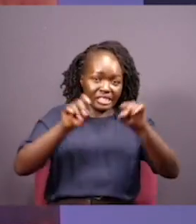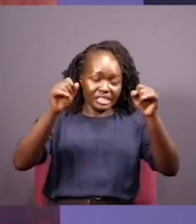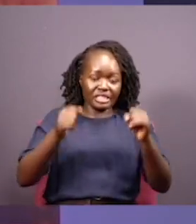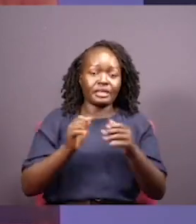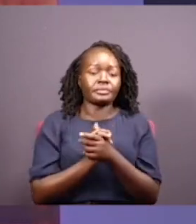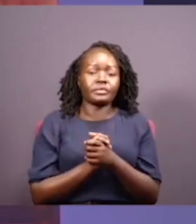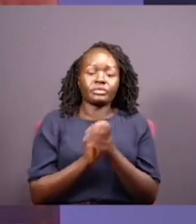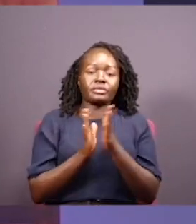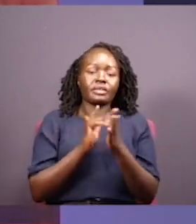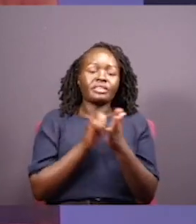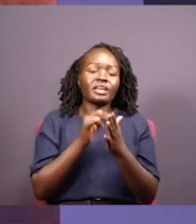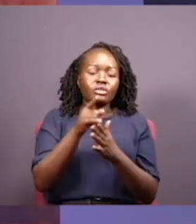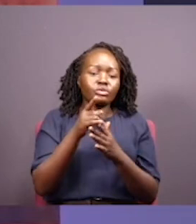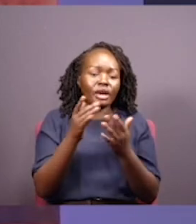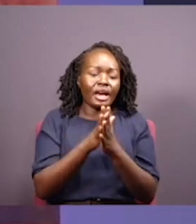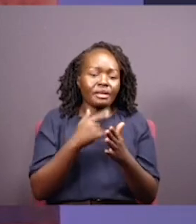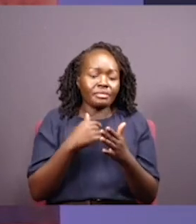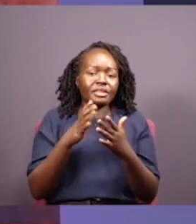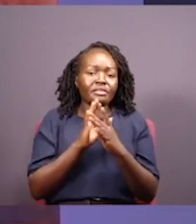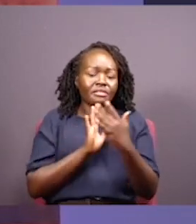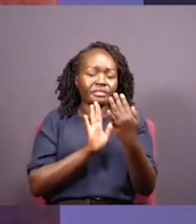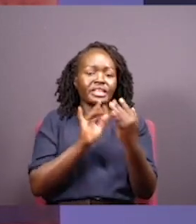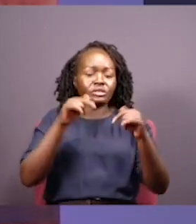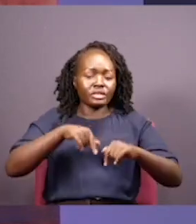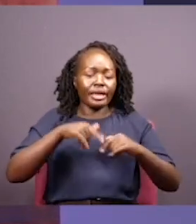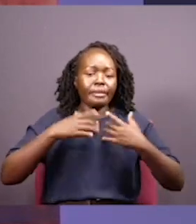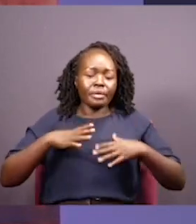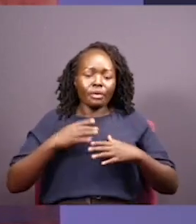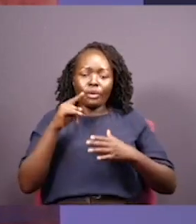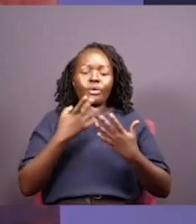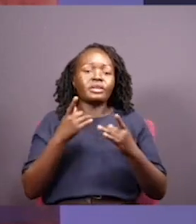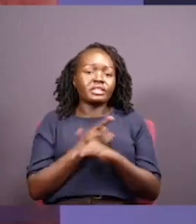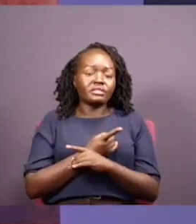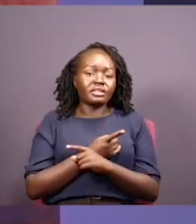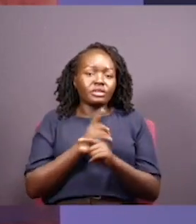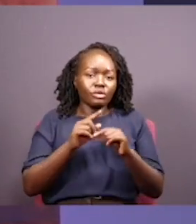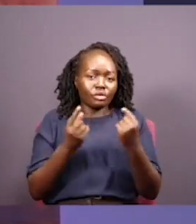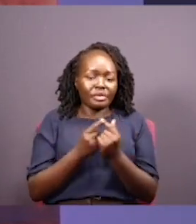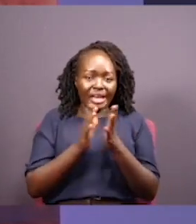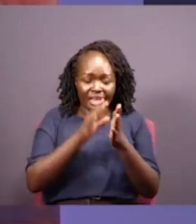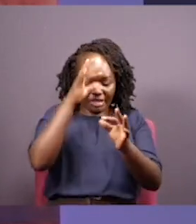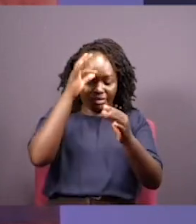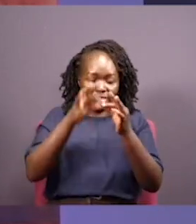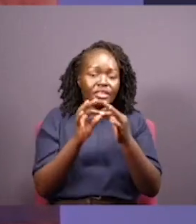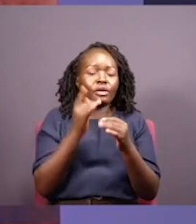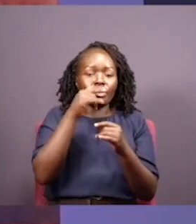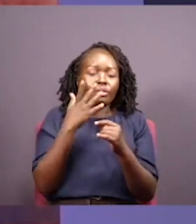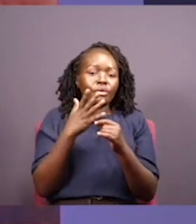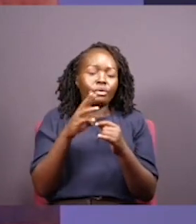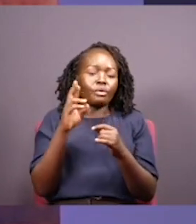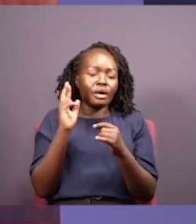what you and I also face today. People who are of a different creed, of a different faith, who are dogmatic